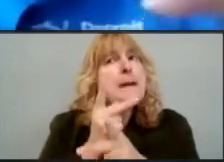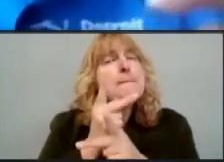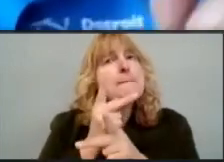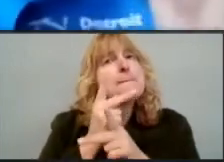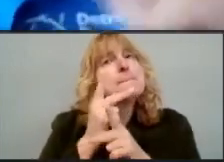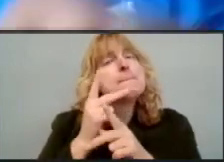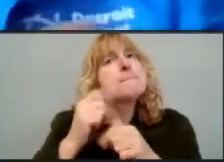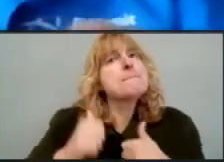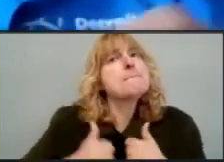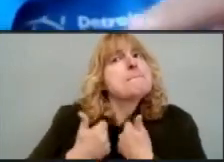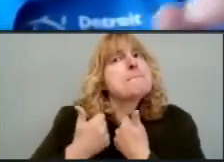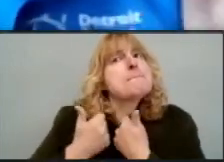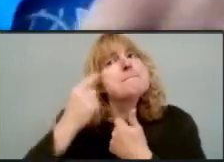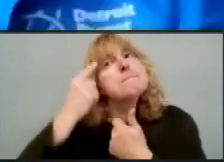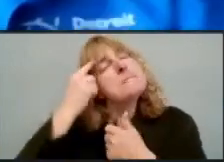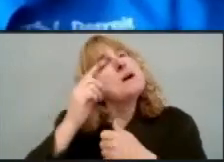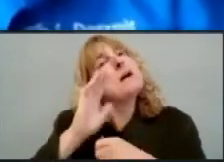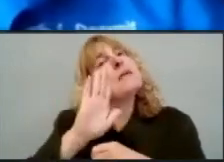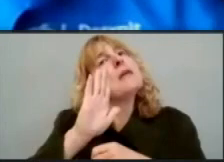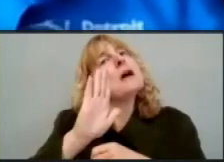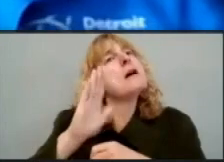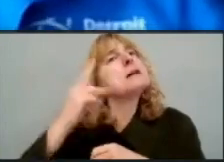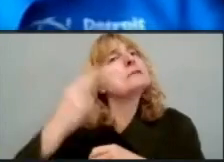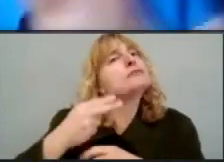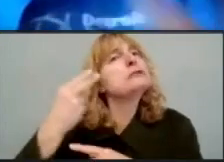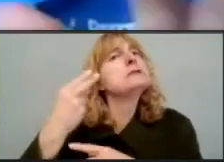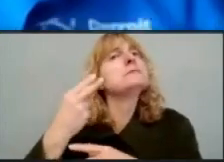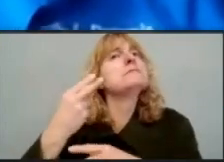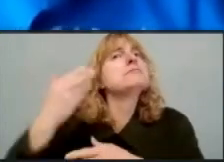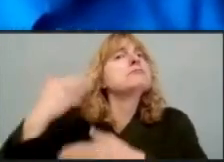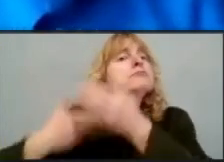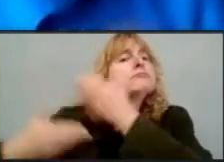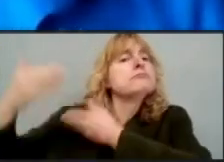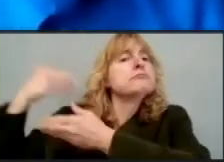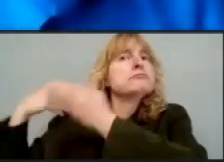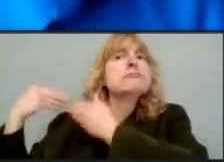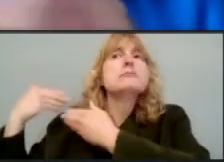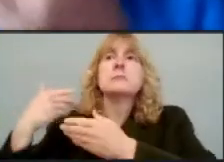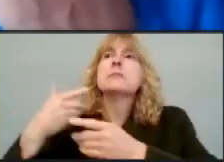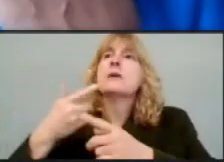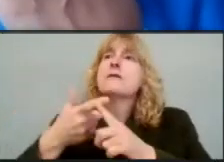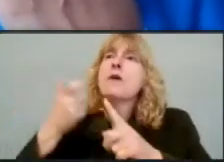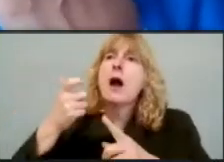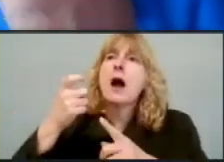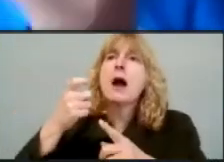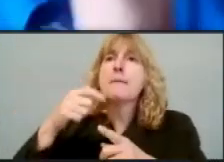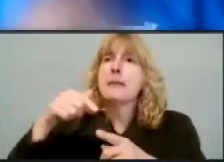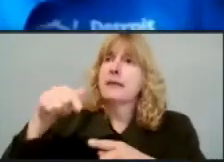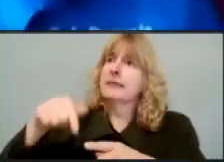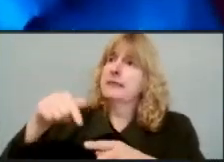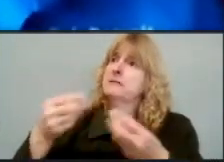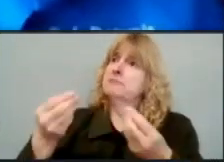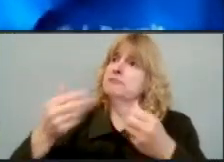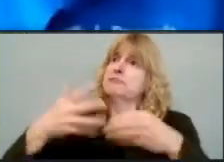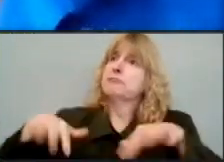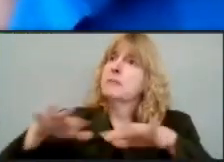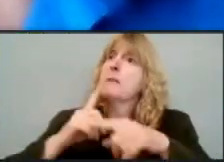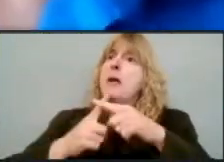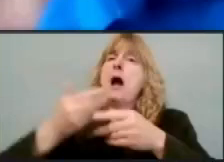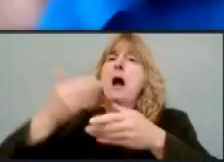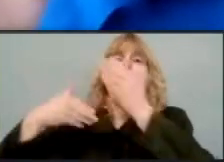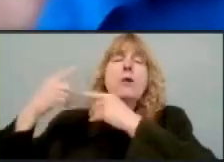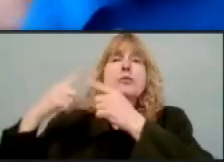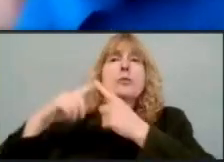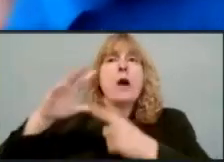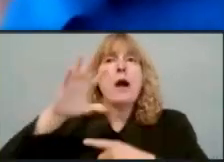this continent, the Caribbean, and Africa, and all the way to the origins of man, you know, why don't we think about